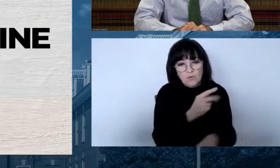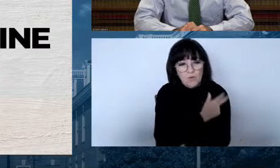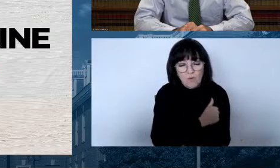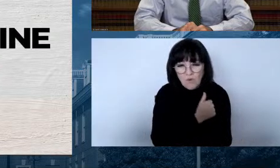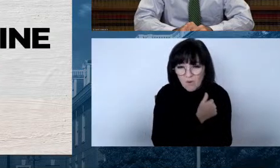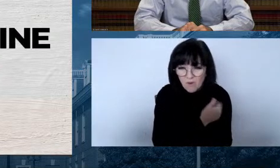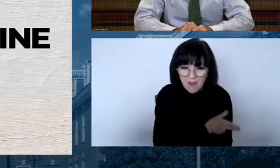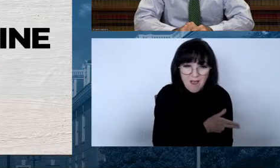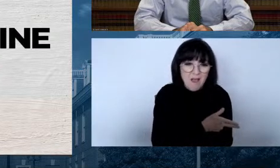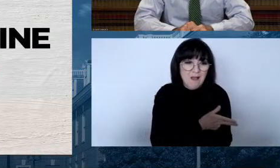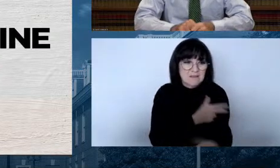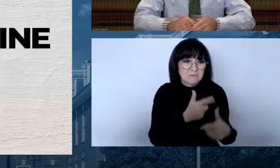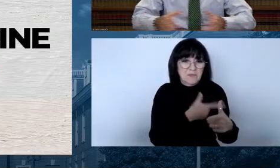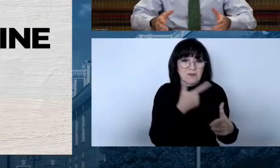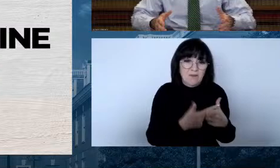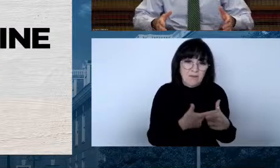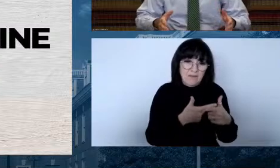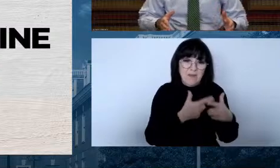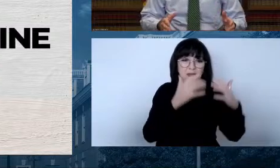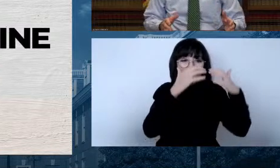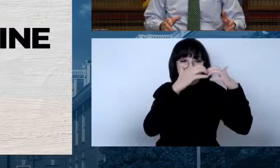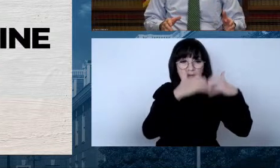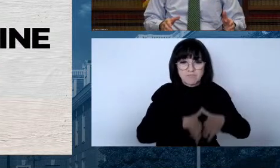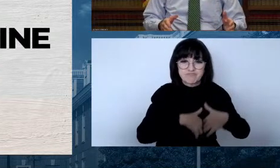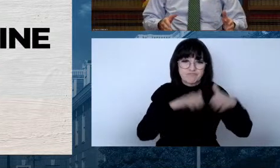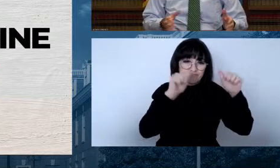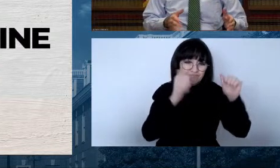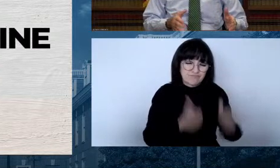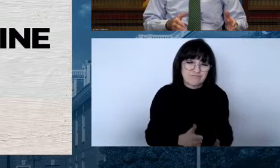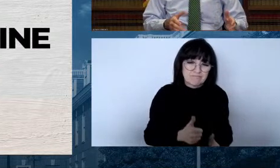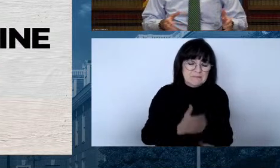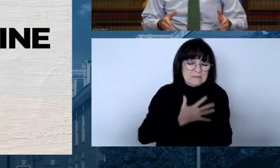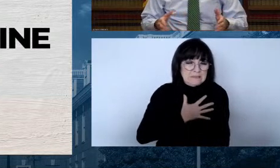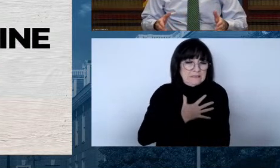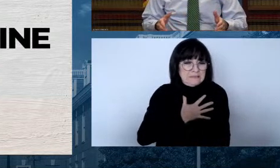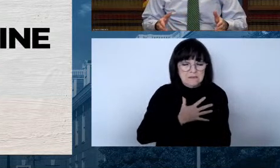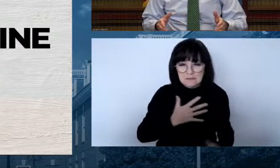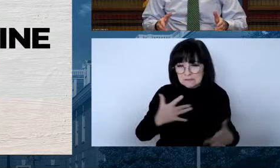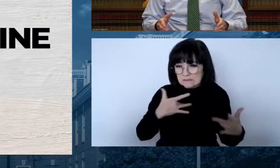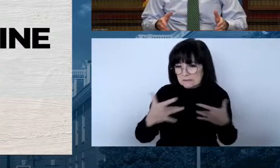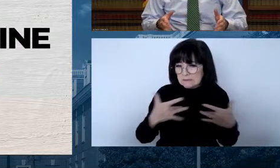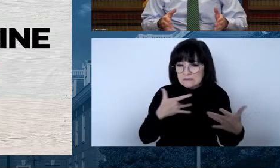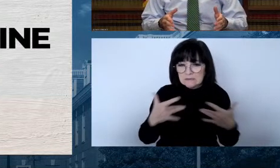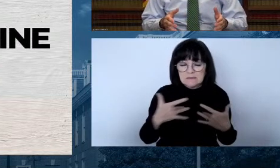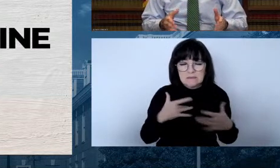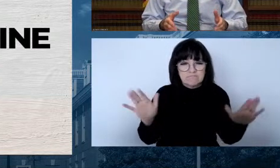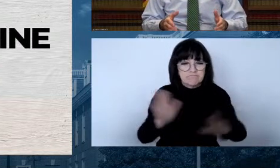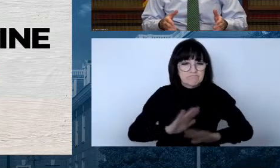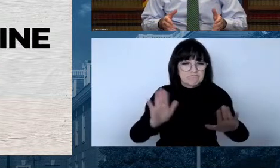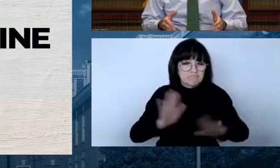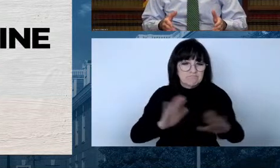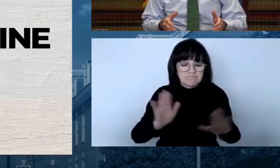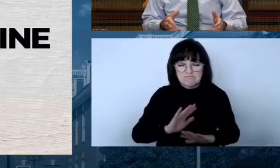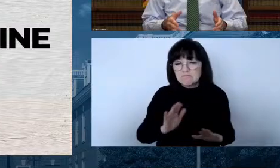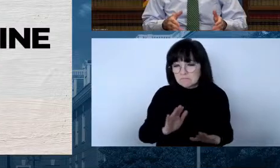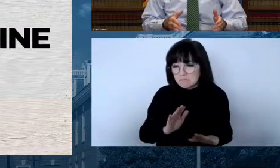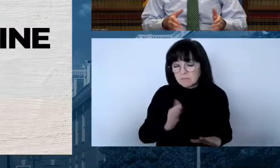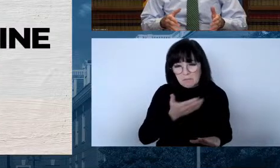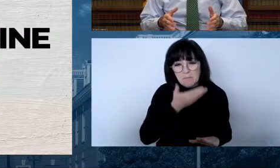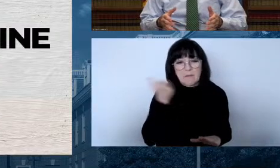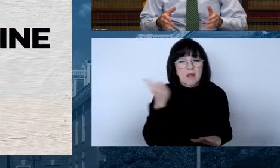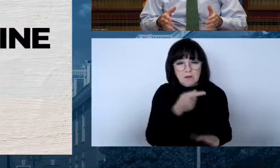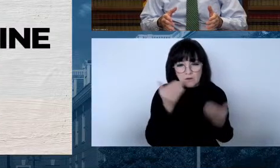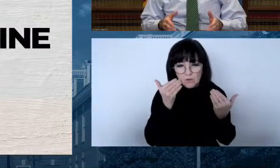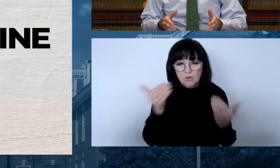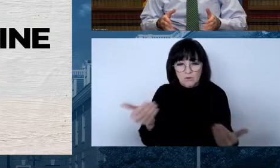of course, as you've heard the public health experts on this call talk about today,